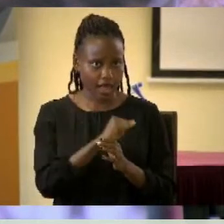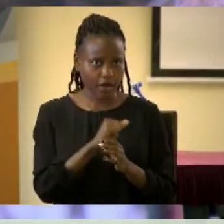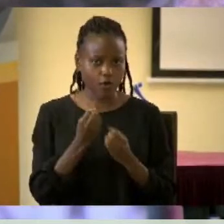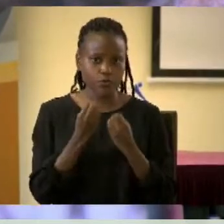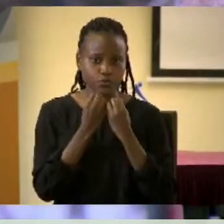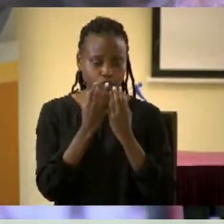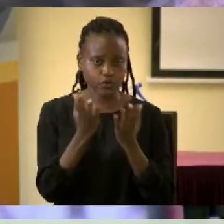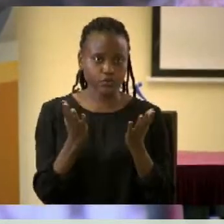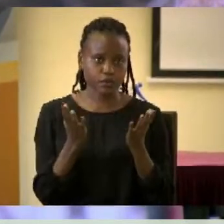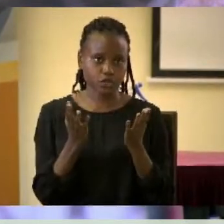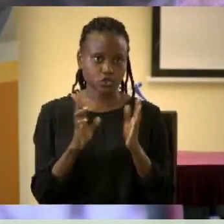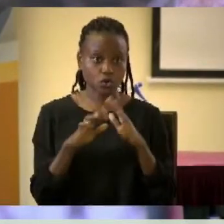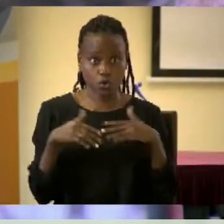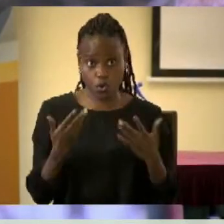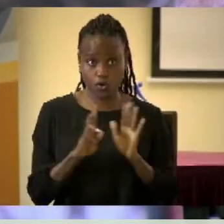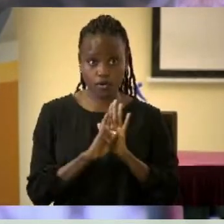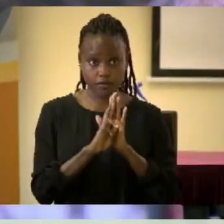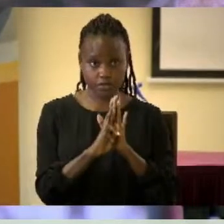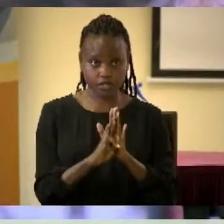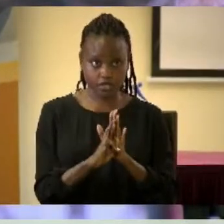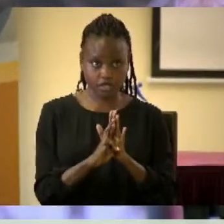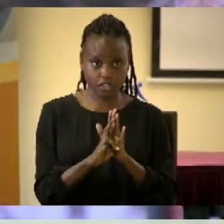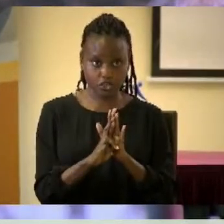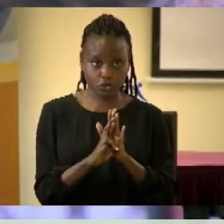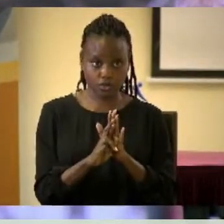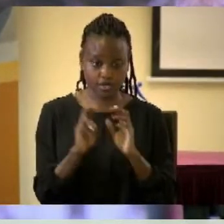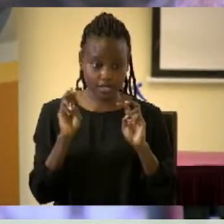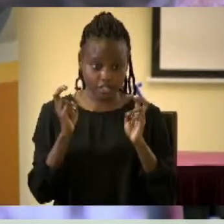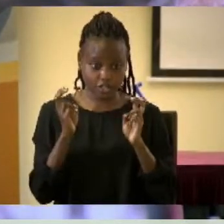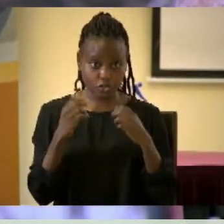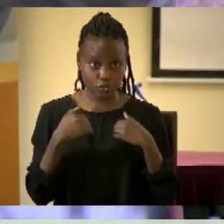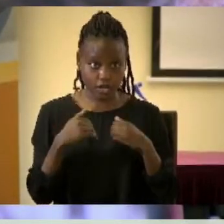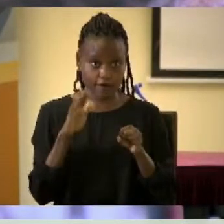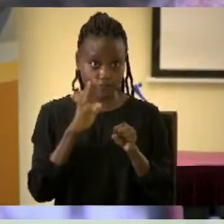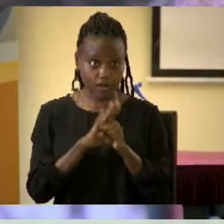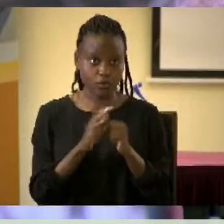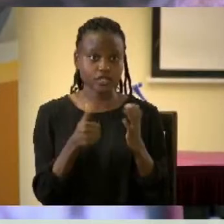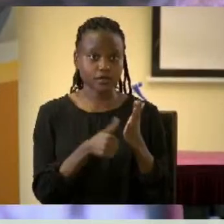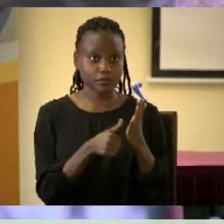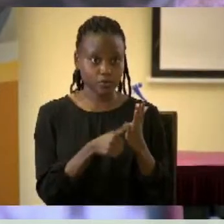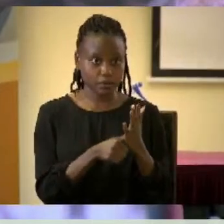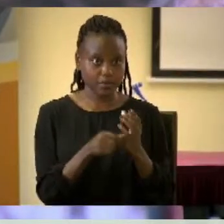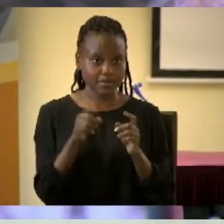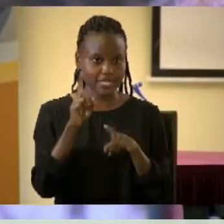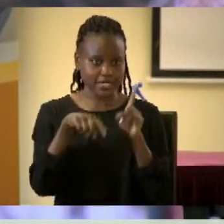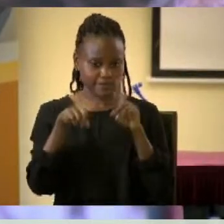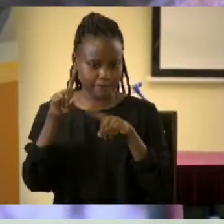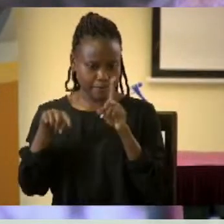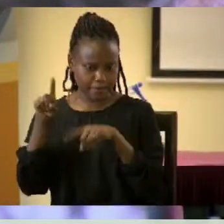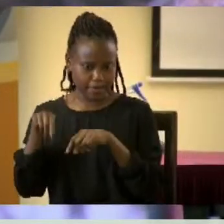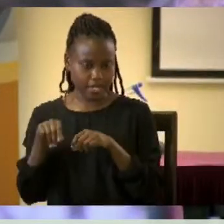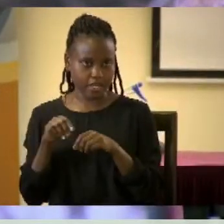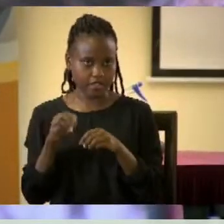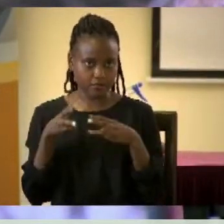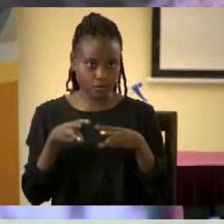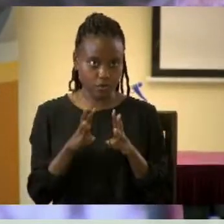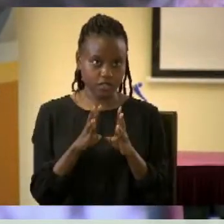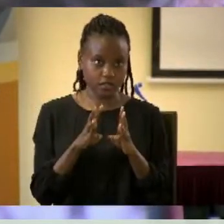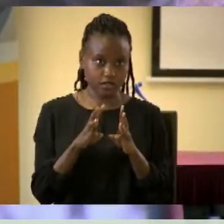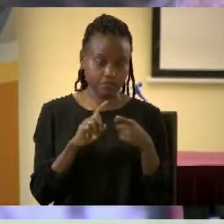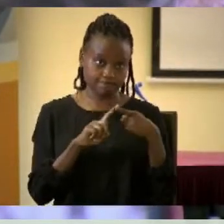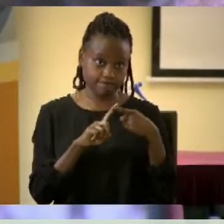information or representation poses significant challenges to litigants in many ways. An